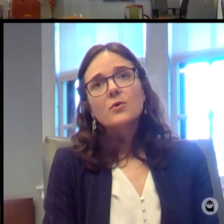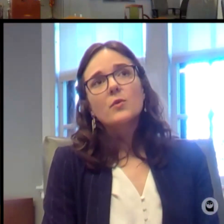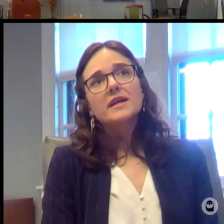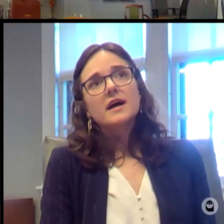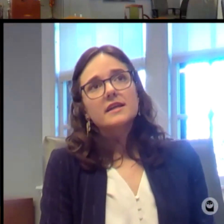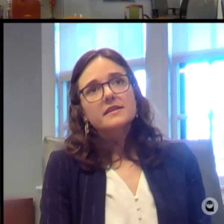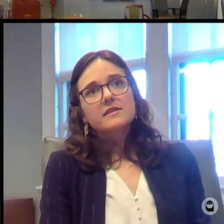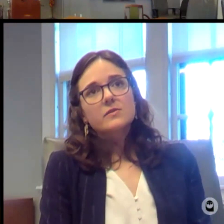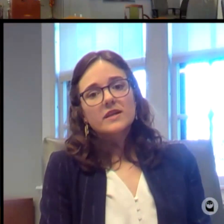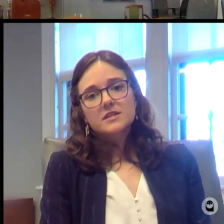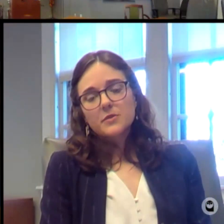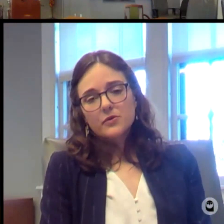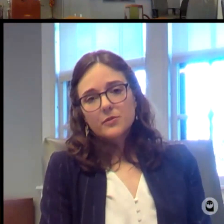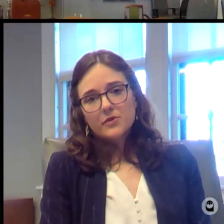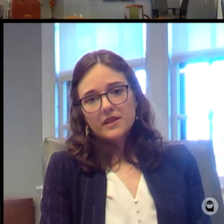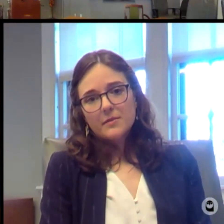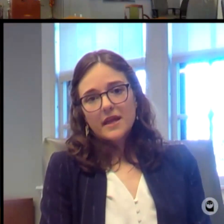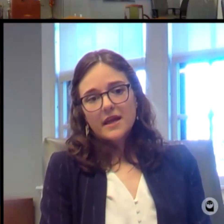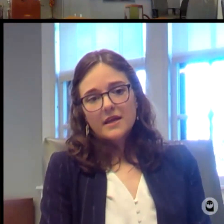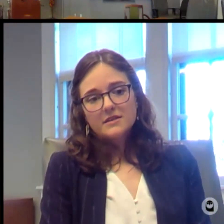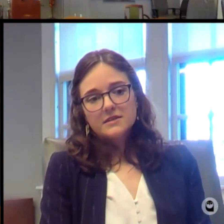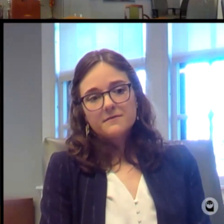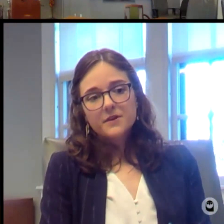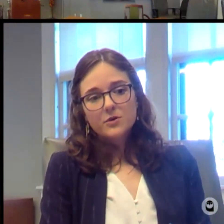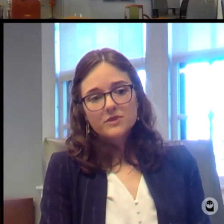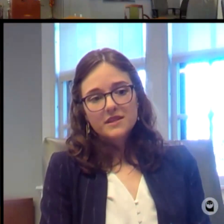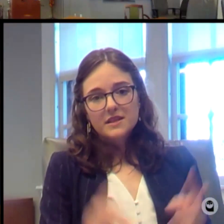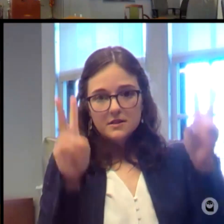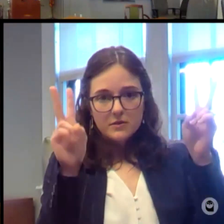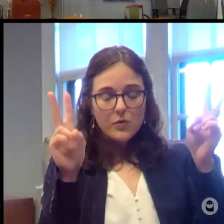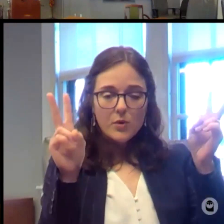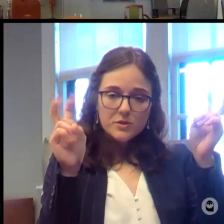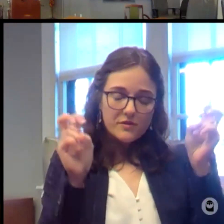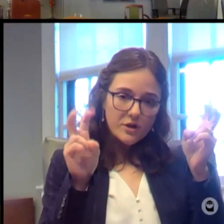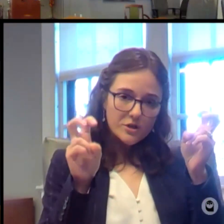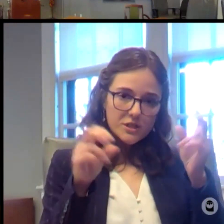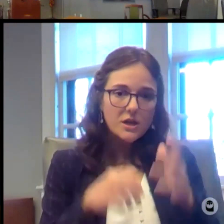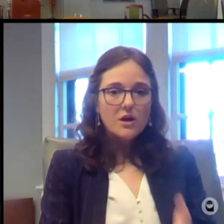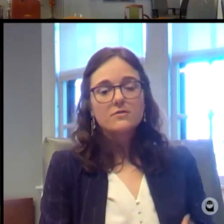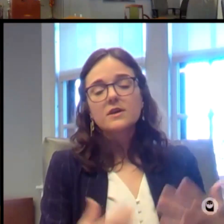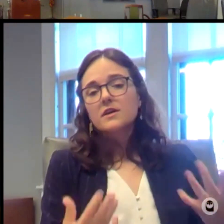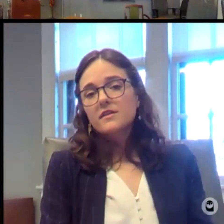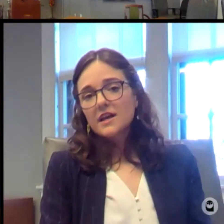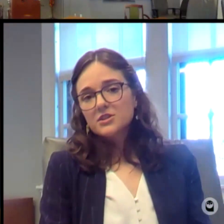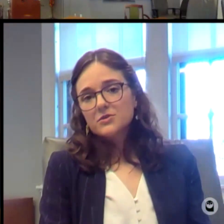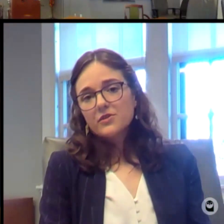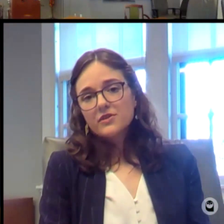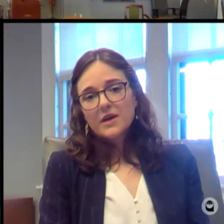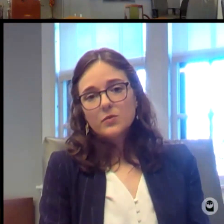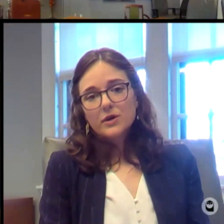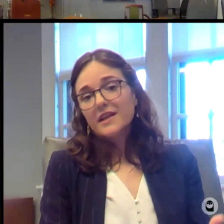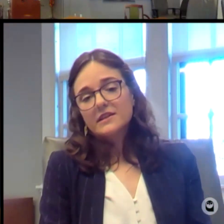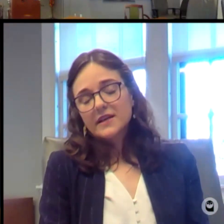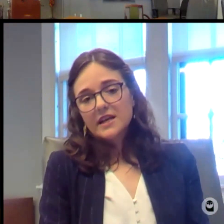example, when ISIS went into the Mosul Museum and filmed the, quote, destruction of